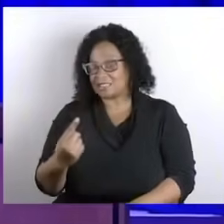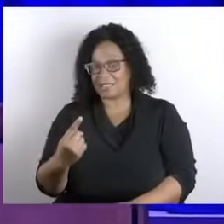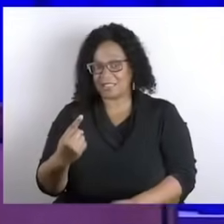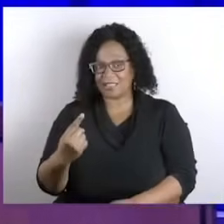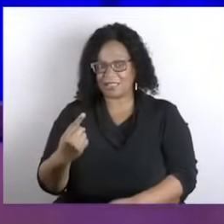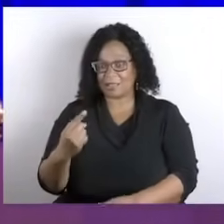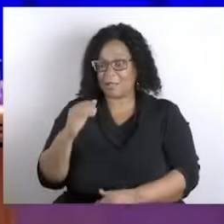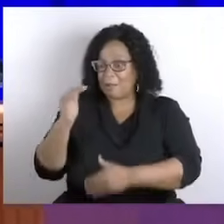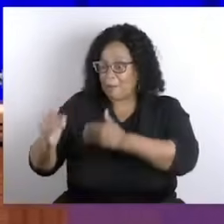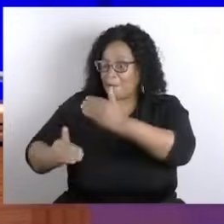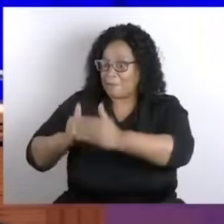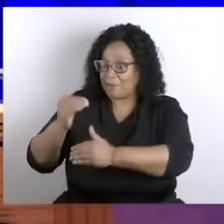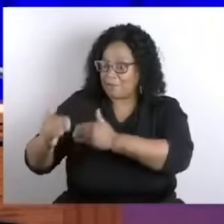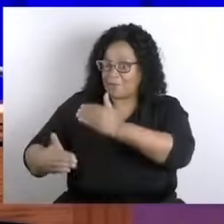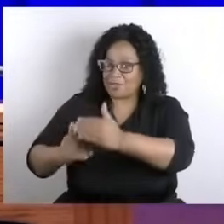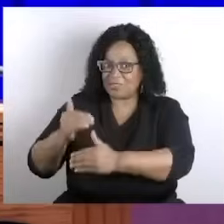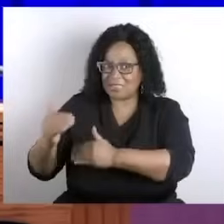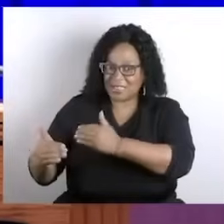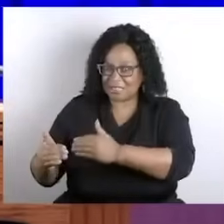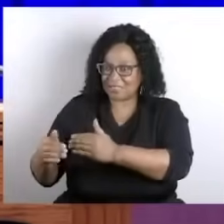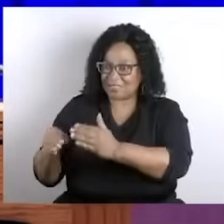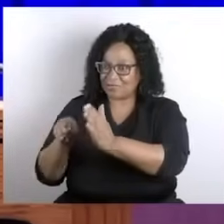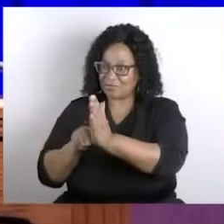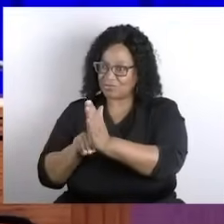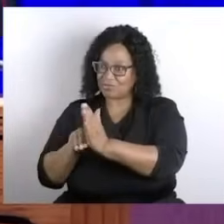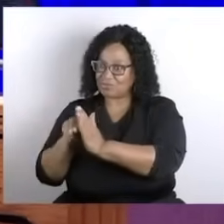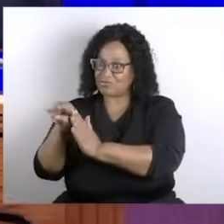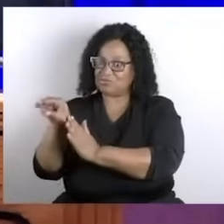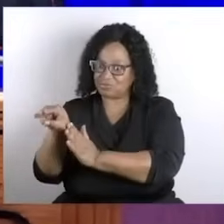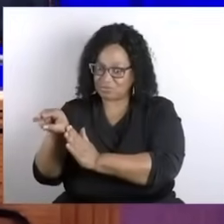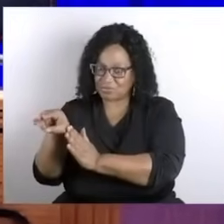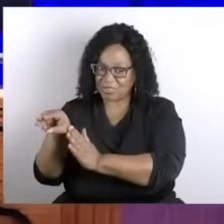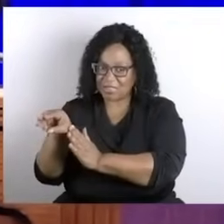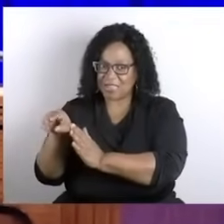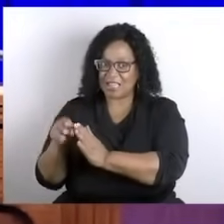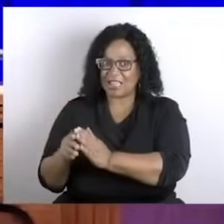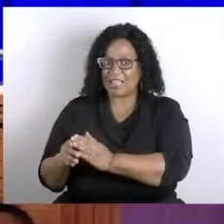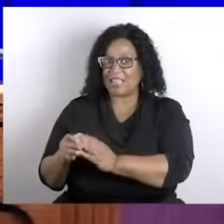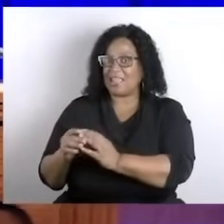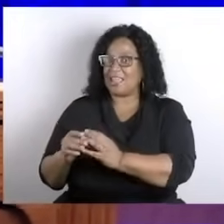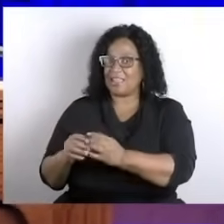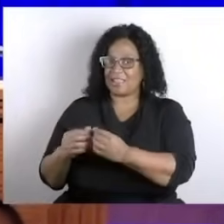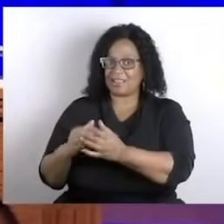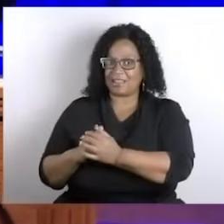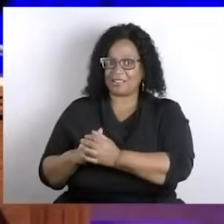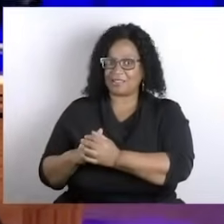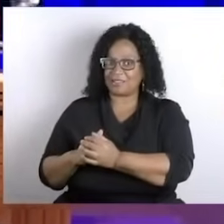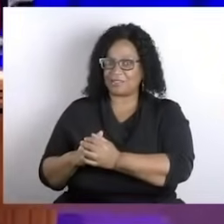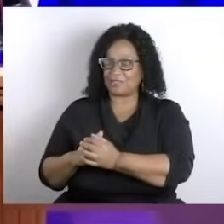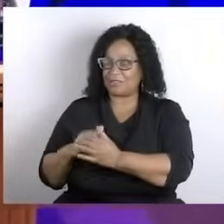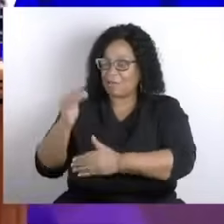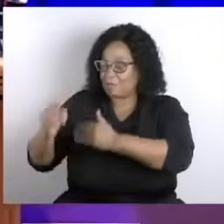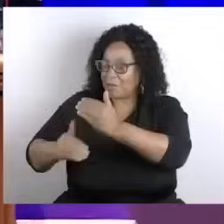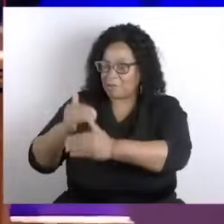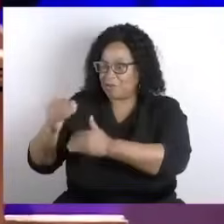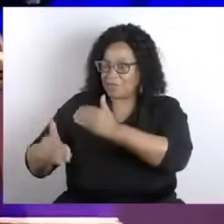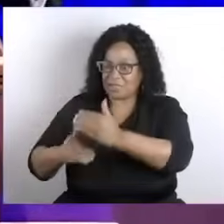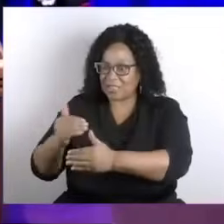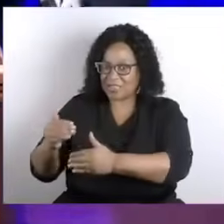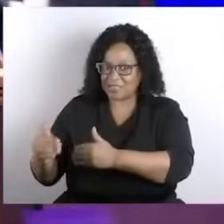be active even in exile. Be